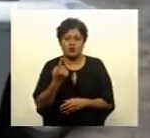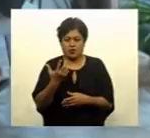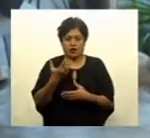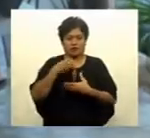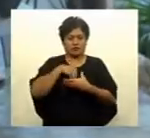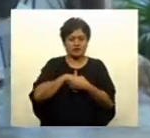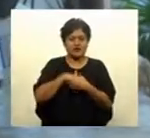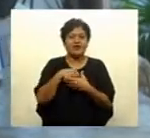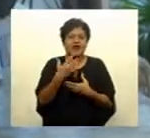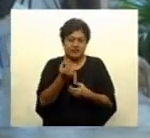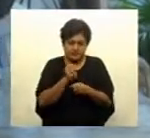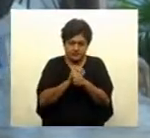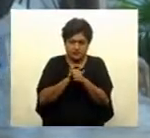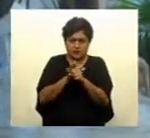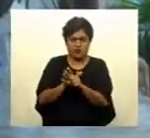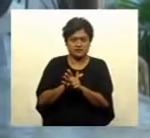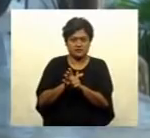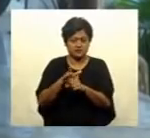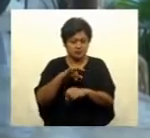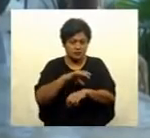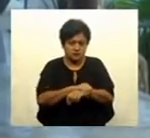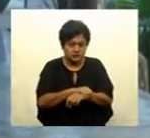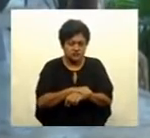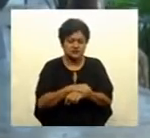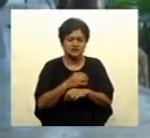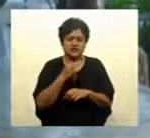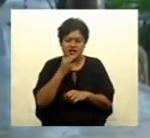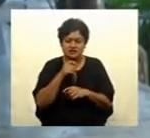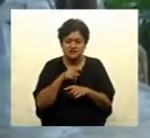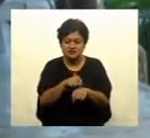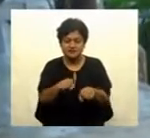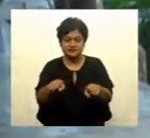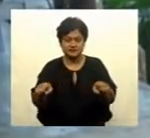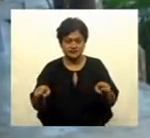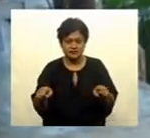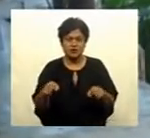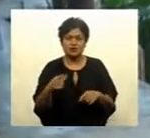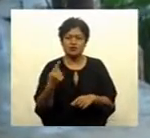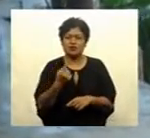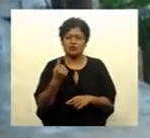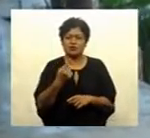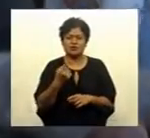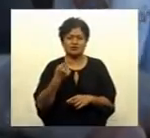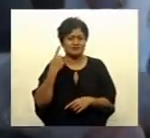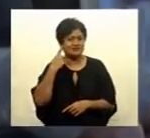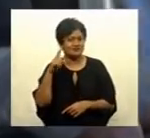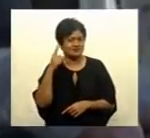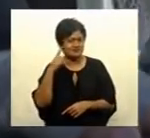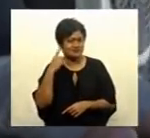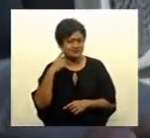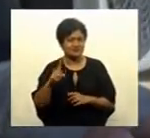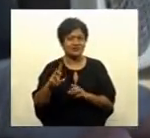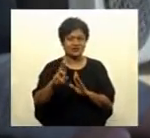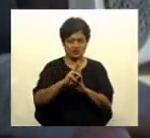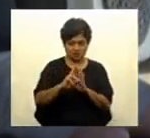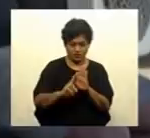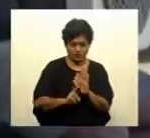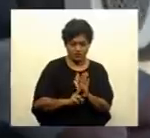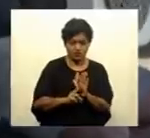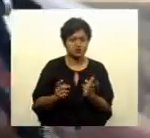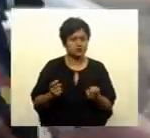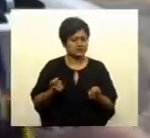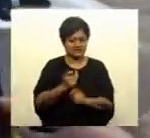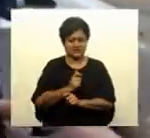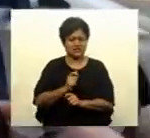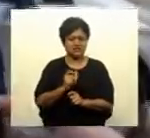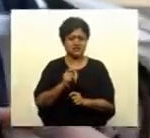custody. The acting commissioner of police is calling on the public, particularly those who continue to breach measures, to change their attitude. The